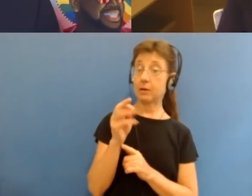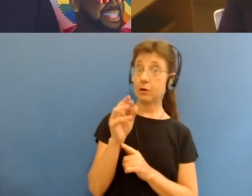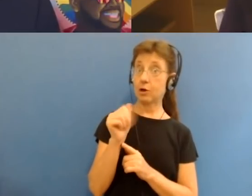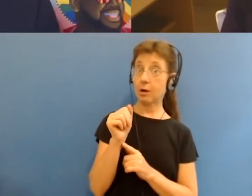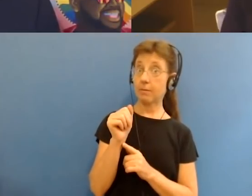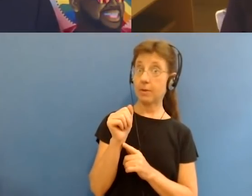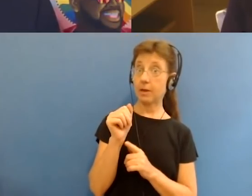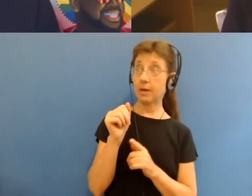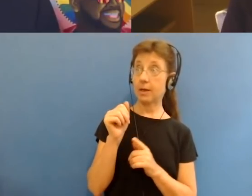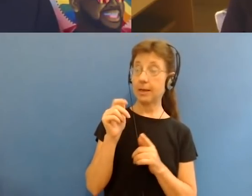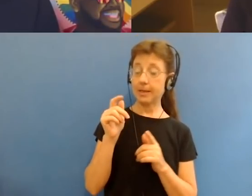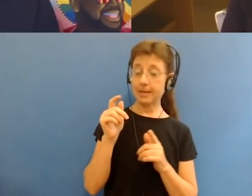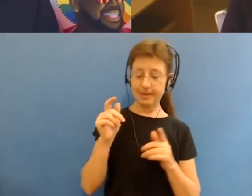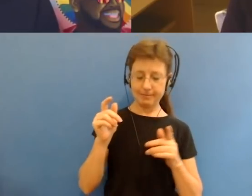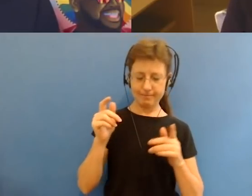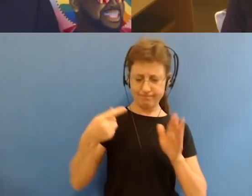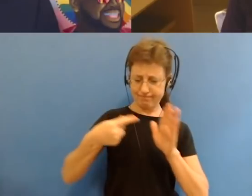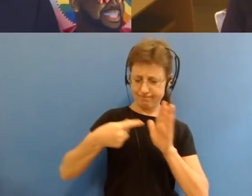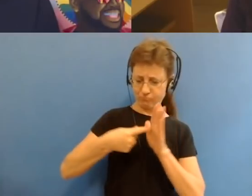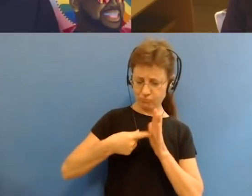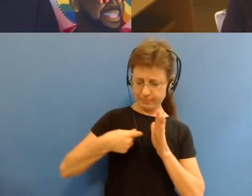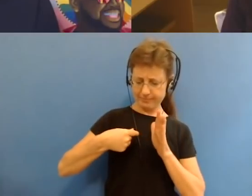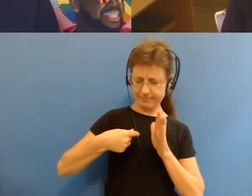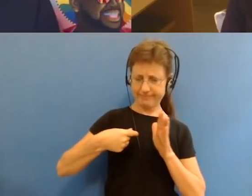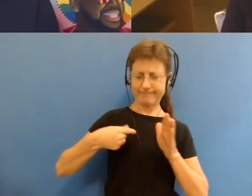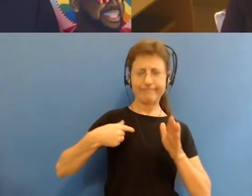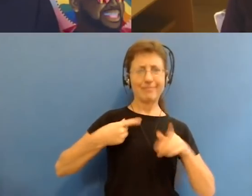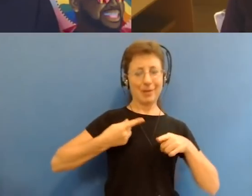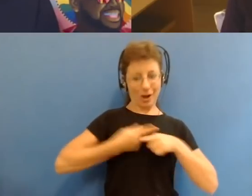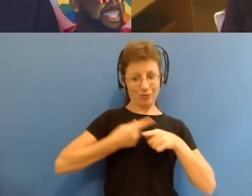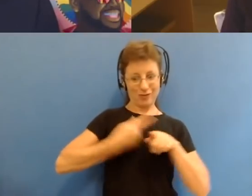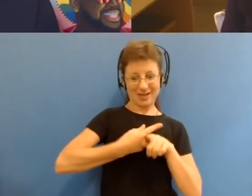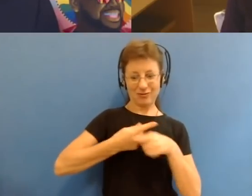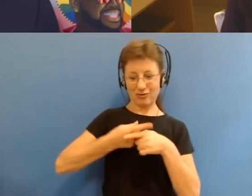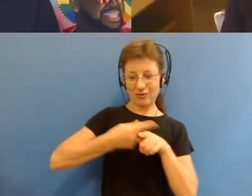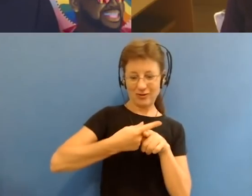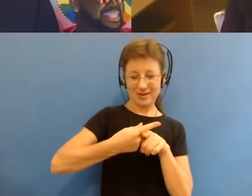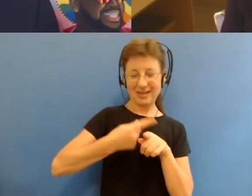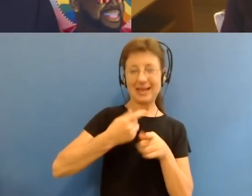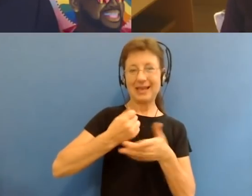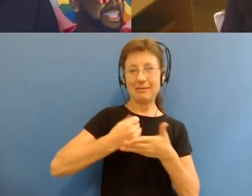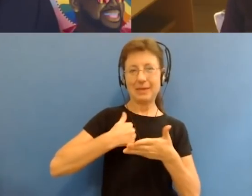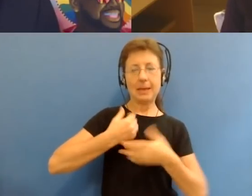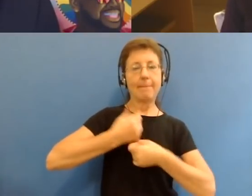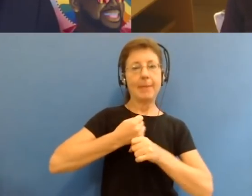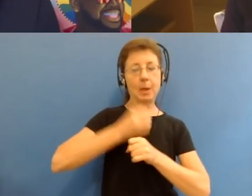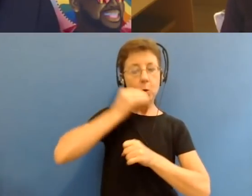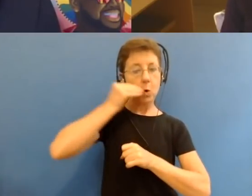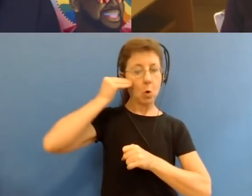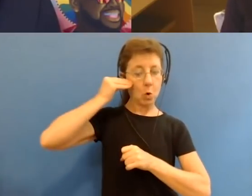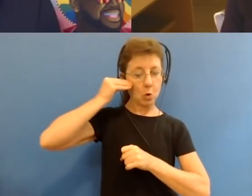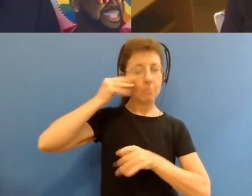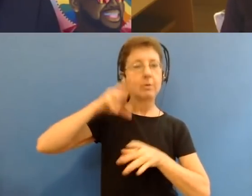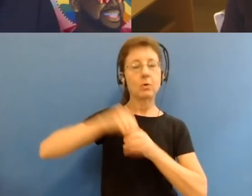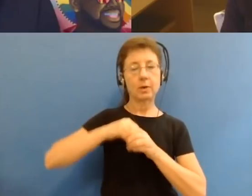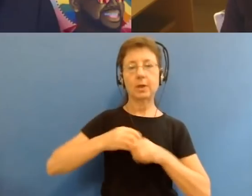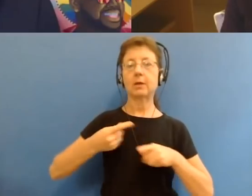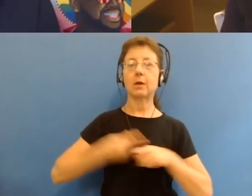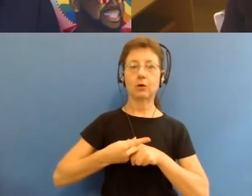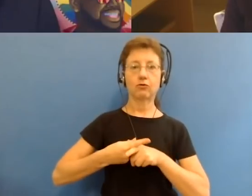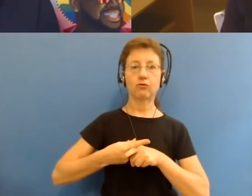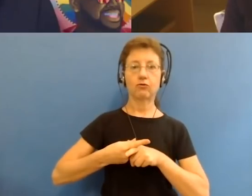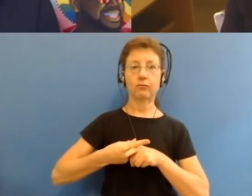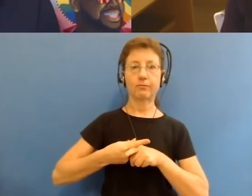and helping me to make a home in contradictions, you know. And I think in our